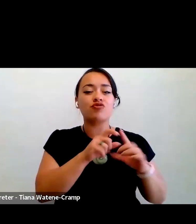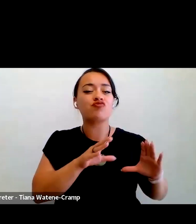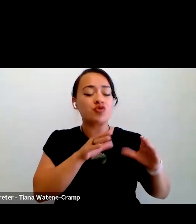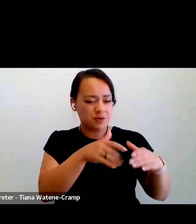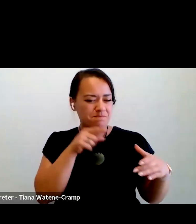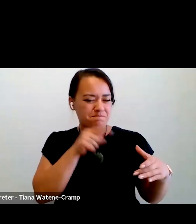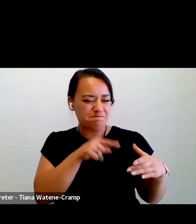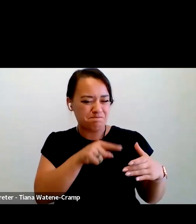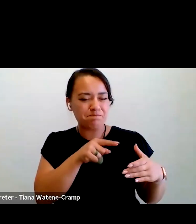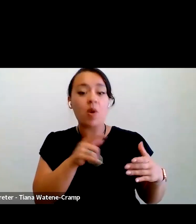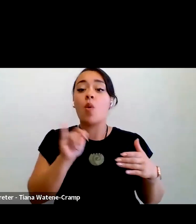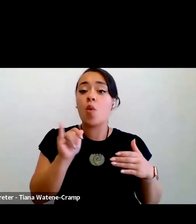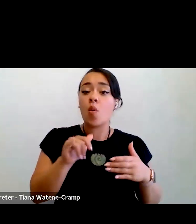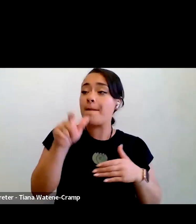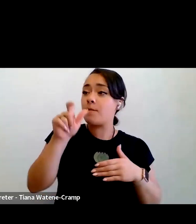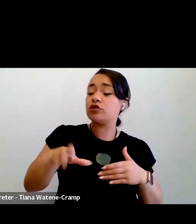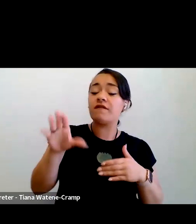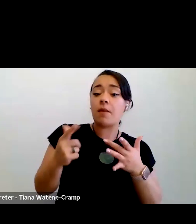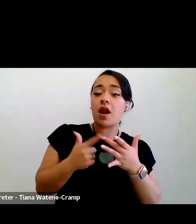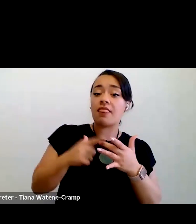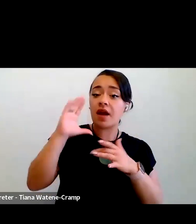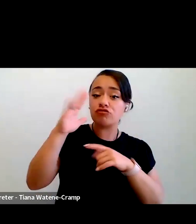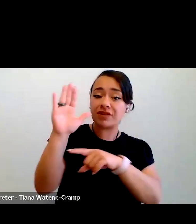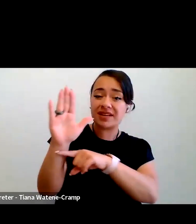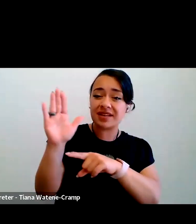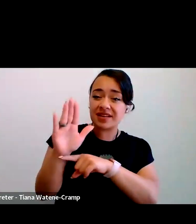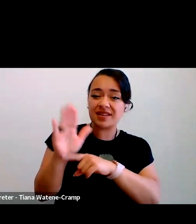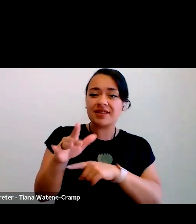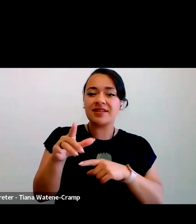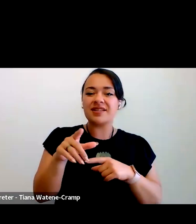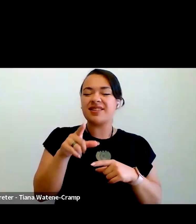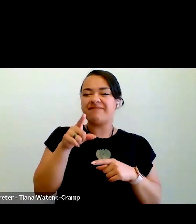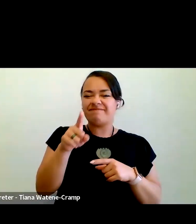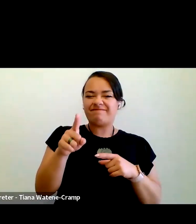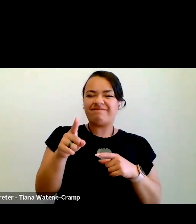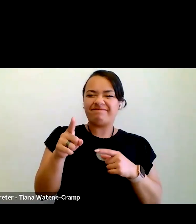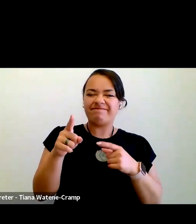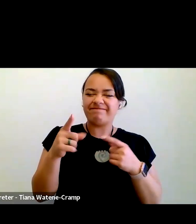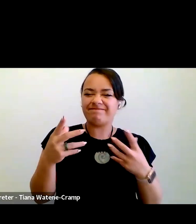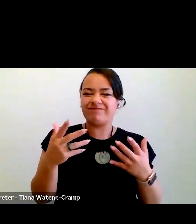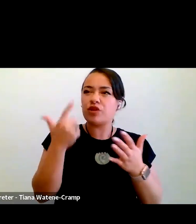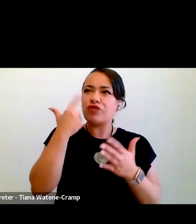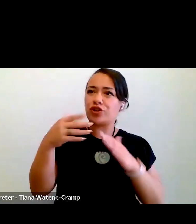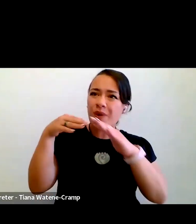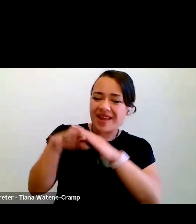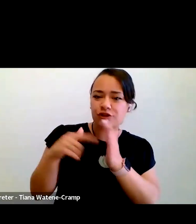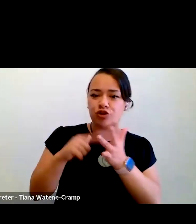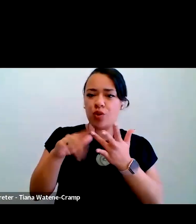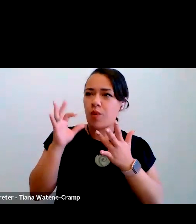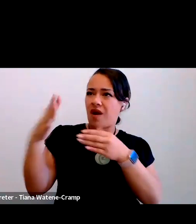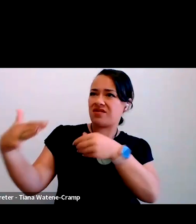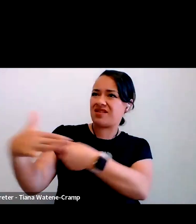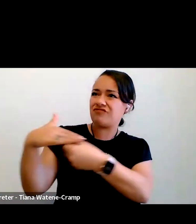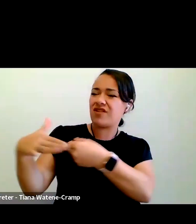of figured just before, is Anglo-Saxon or white, able-bodied, cisgendered men and women. So this